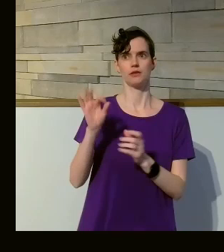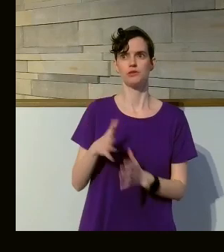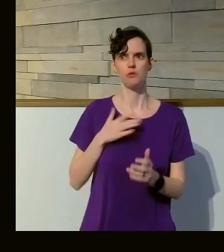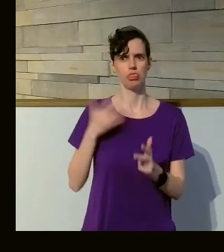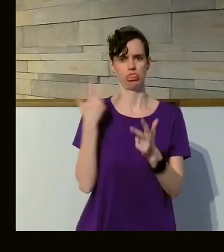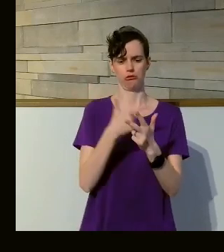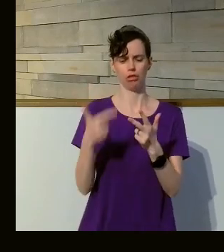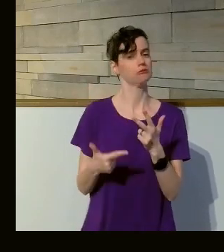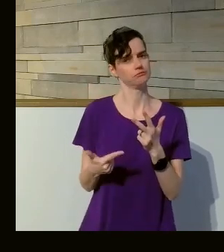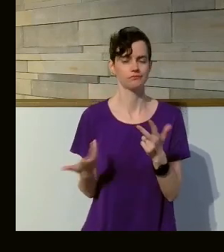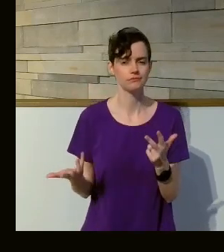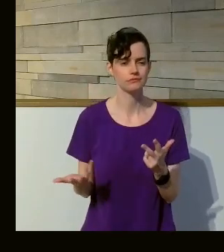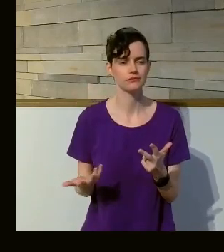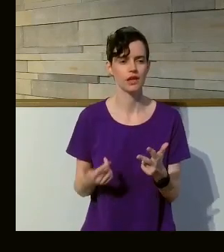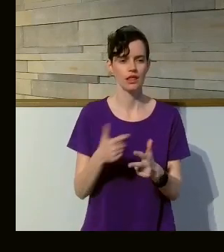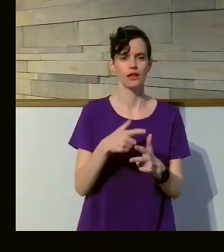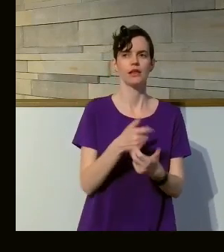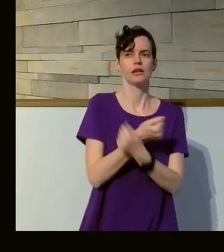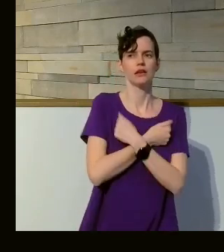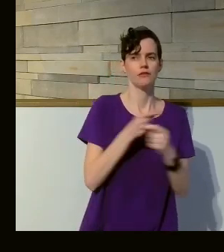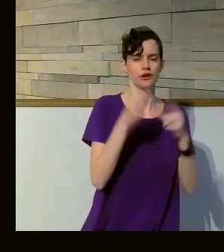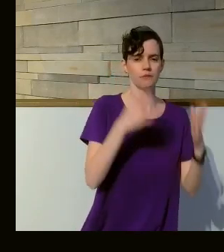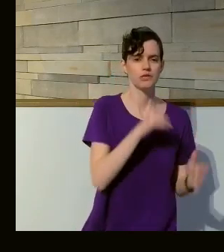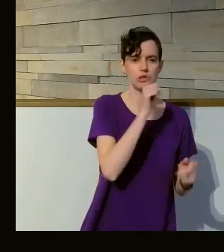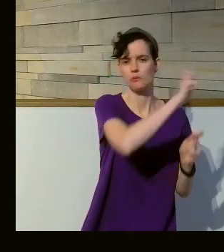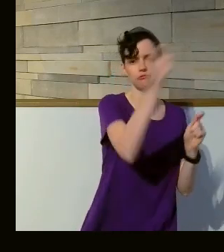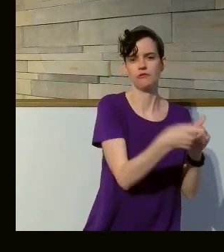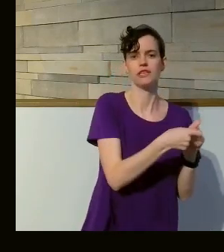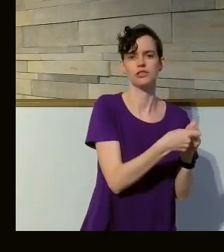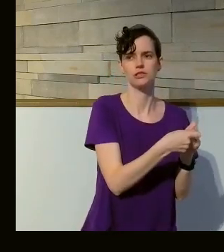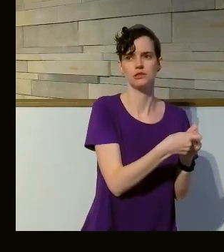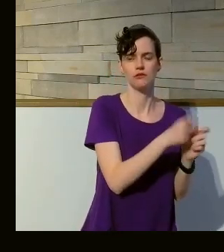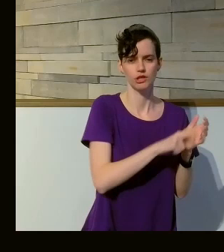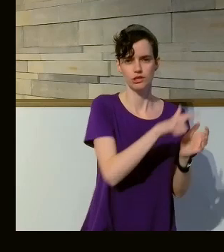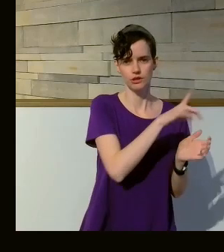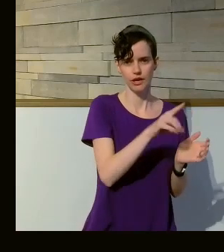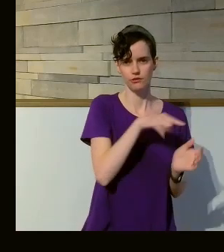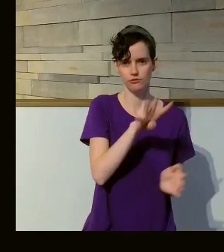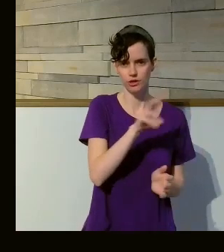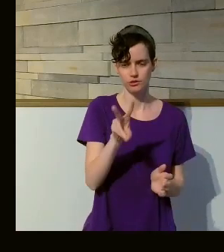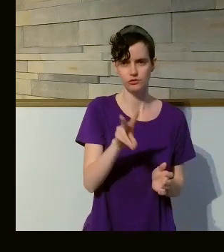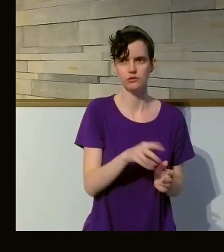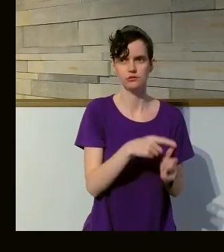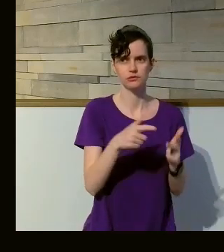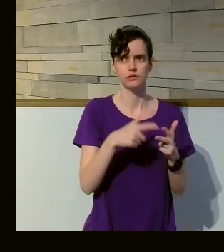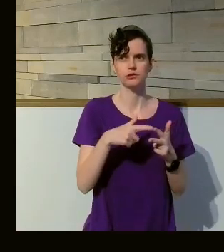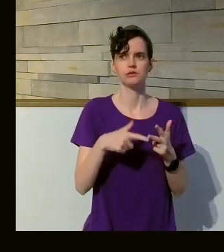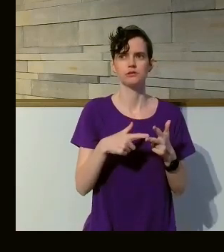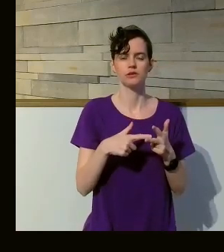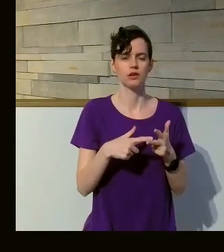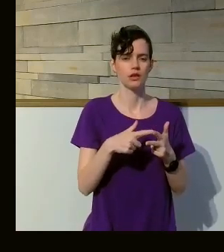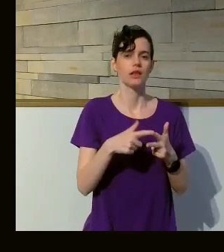3 points in his sermon, all right? We're going to begin with love your enemies. Don't retaliate. We're going to look at verses 38 through 42 about that. Then we're going to move on